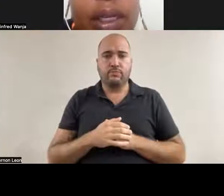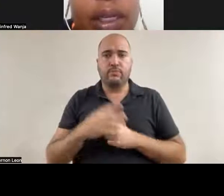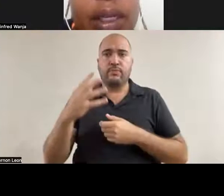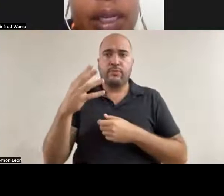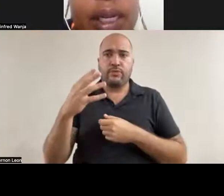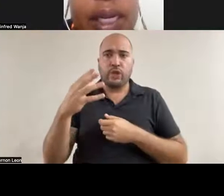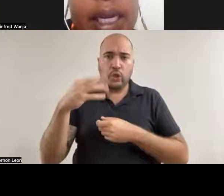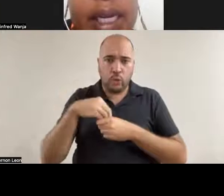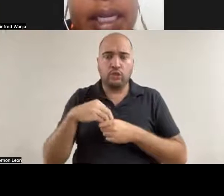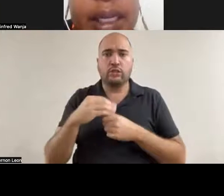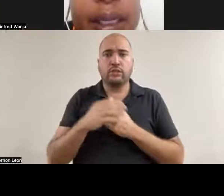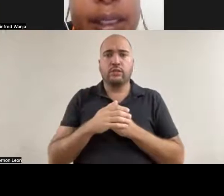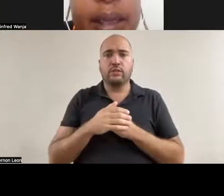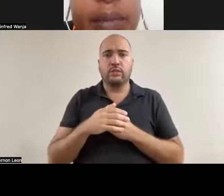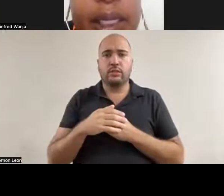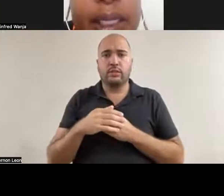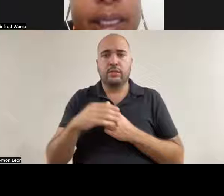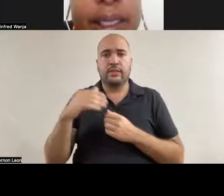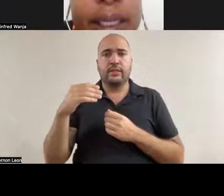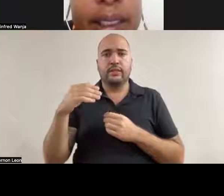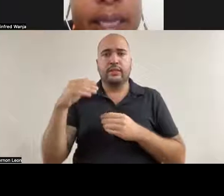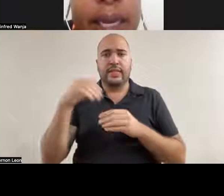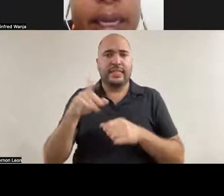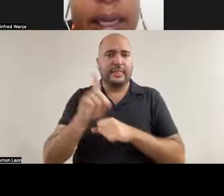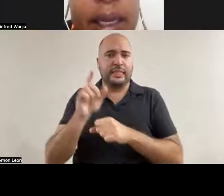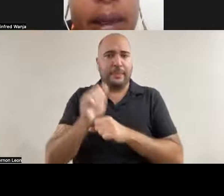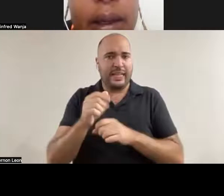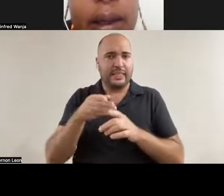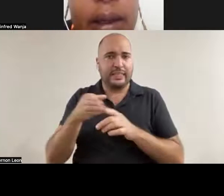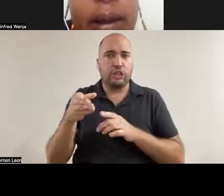inclusion in disability sector.